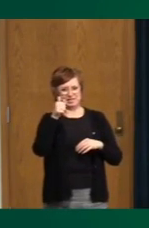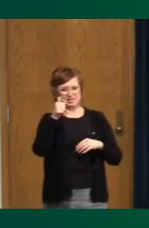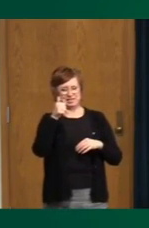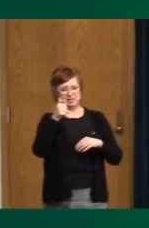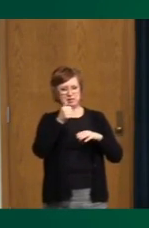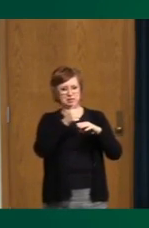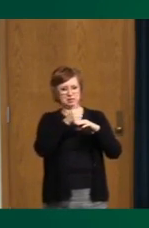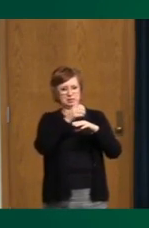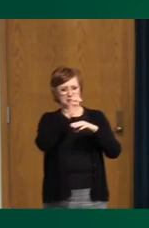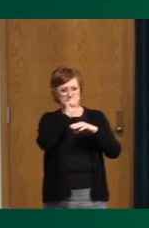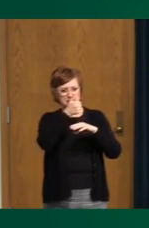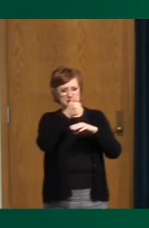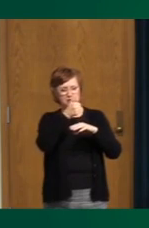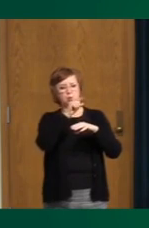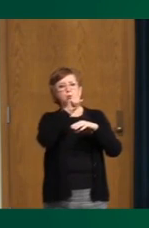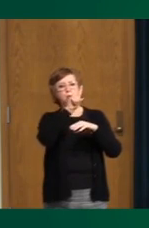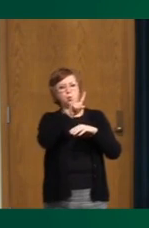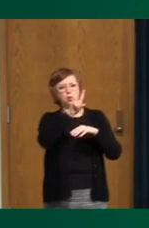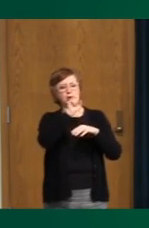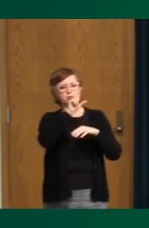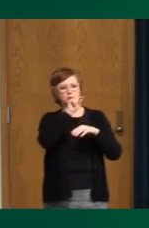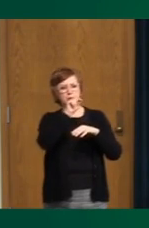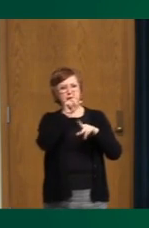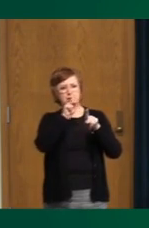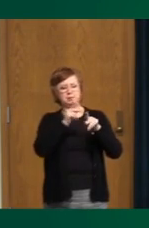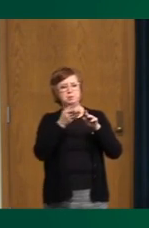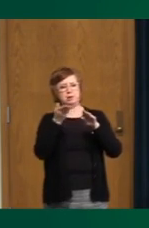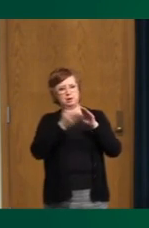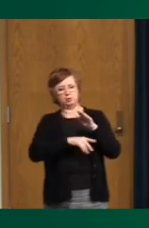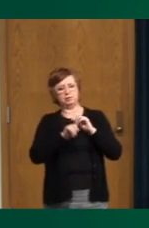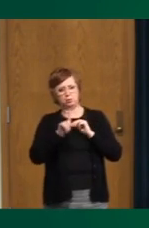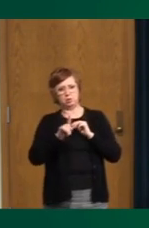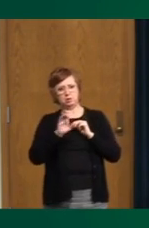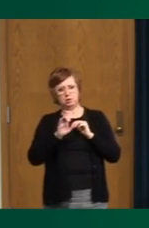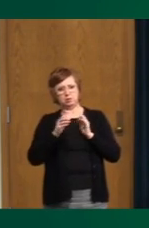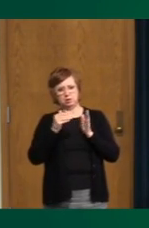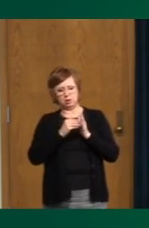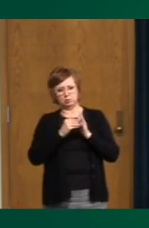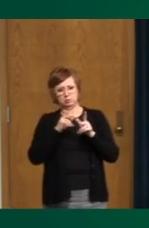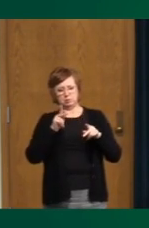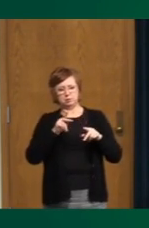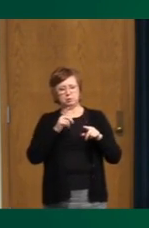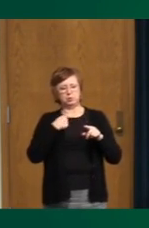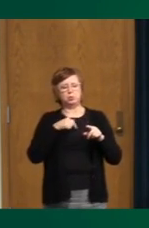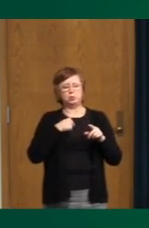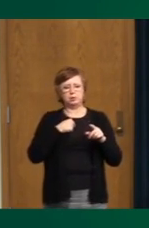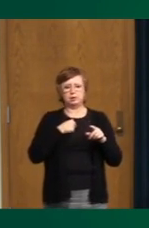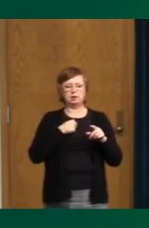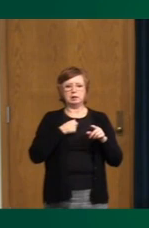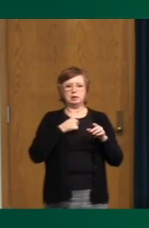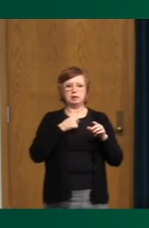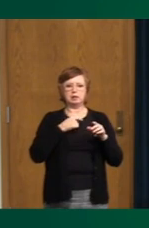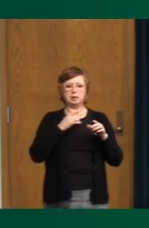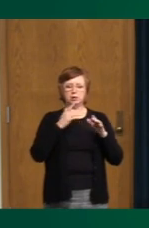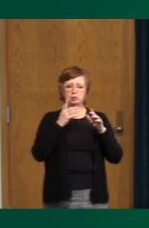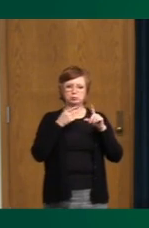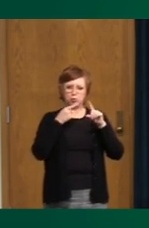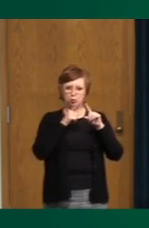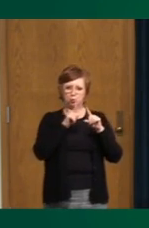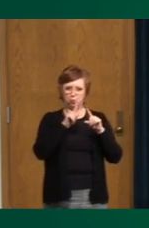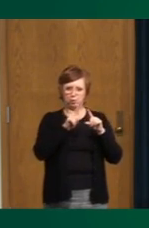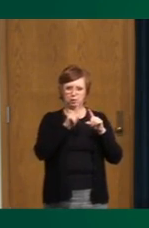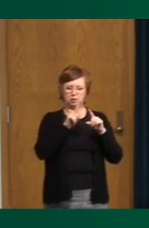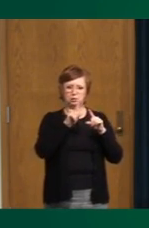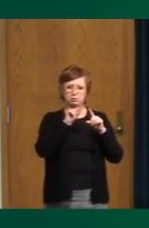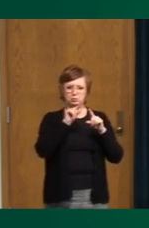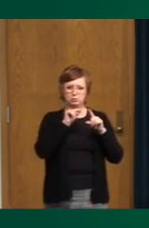that's around more than 120 cases a day. So now, and we like to measure it over an average of 7 days. So we are now at